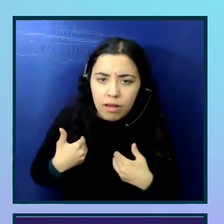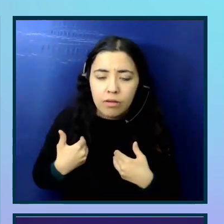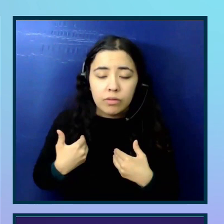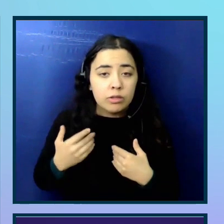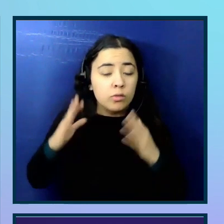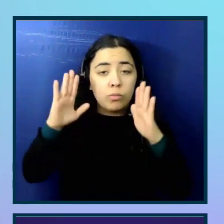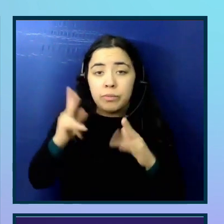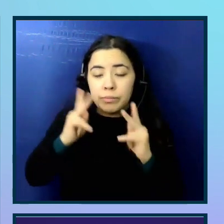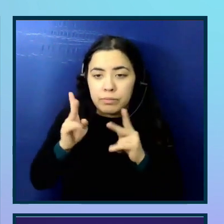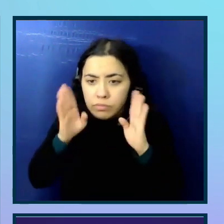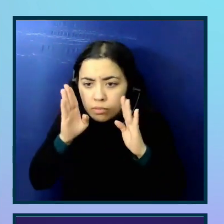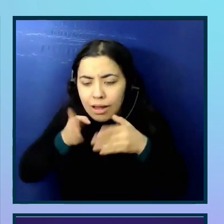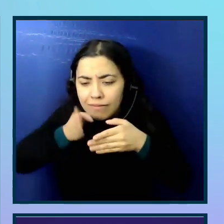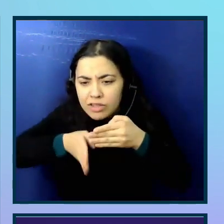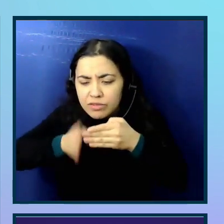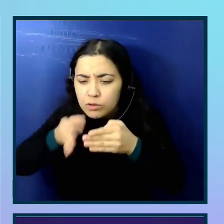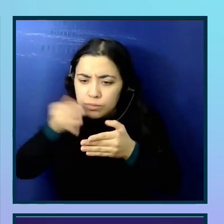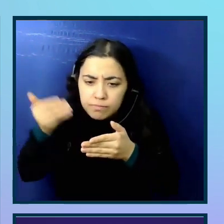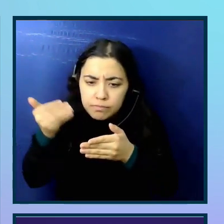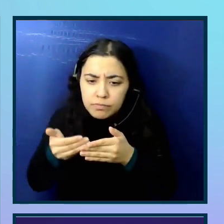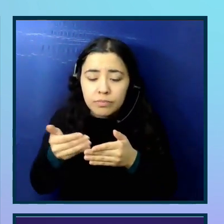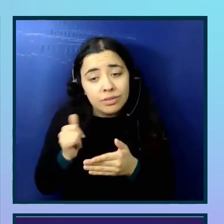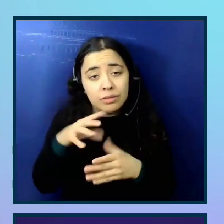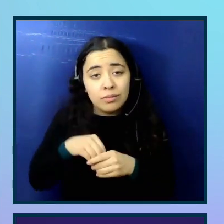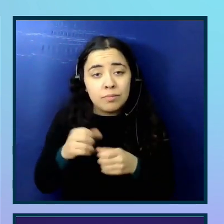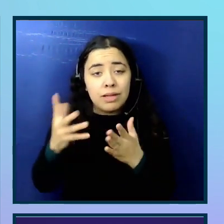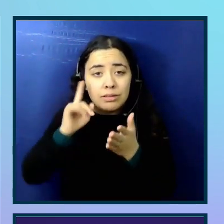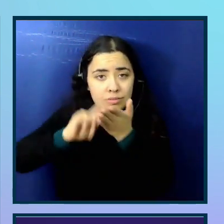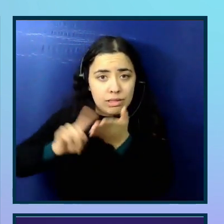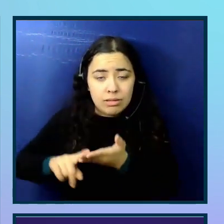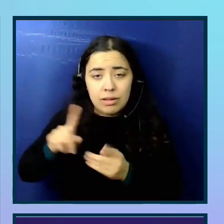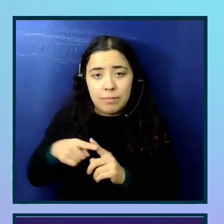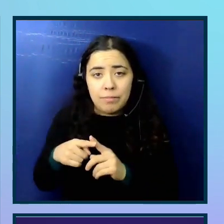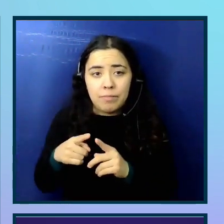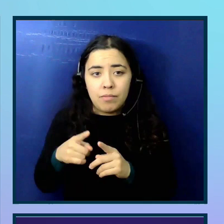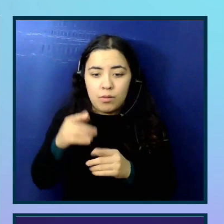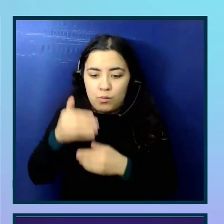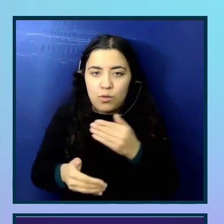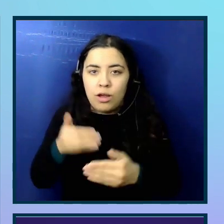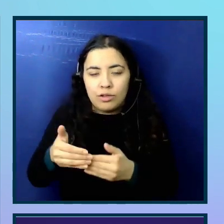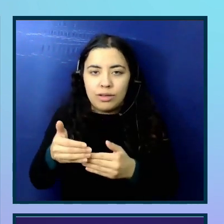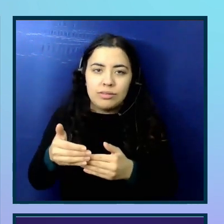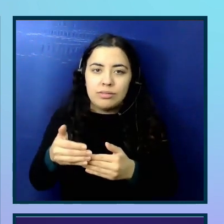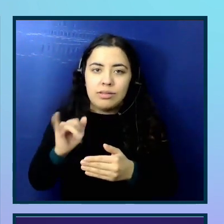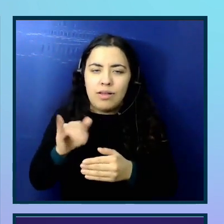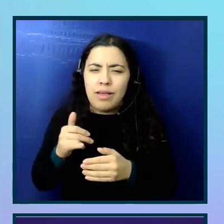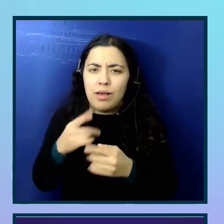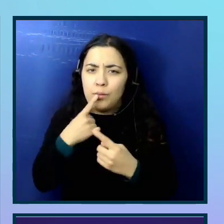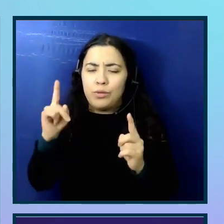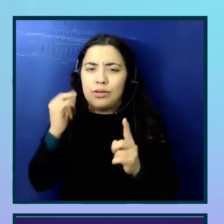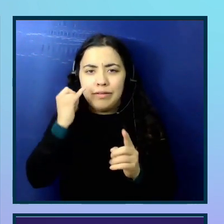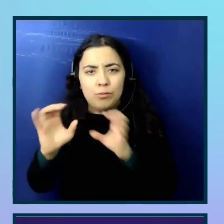and for people to actually finish. We was part of a lot of really big studies about the way progress steppers work and the way that we communicate to